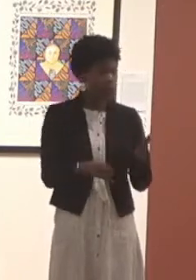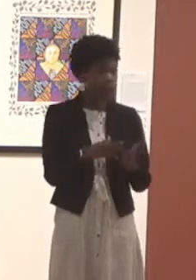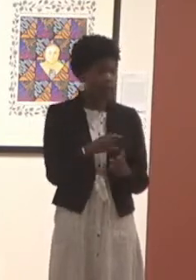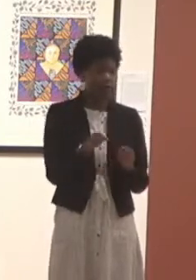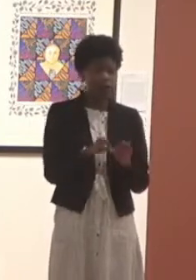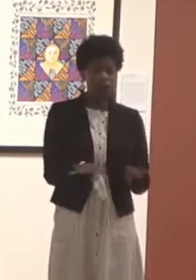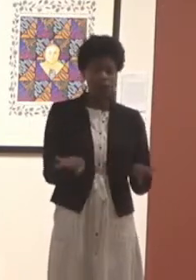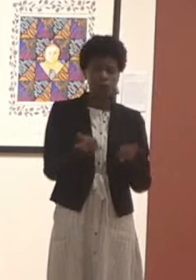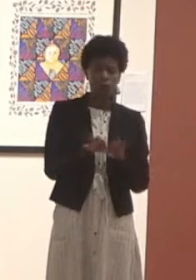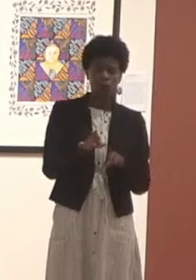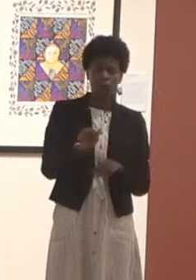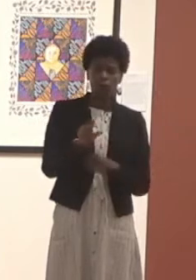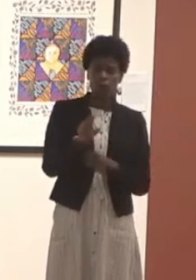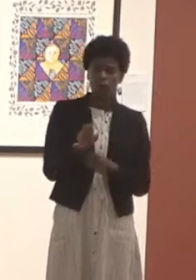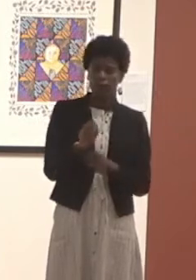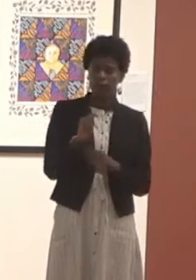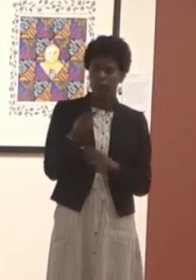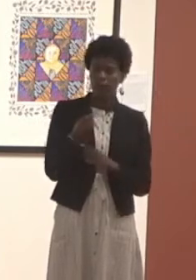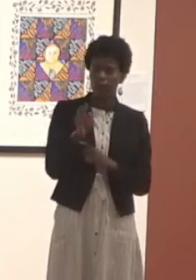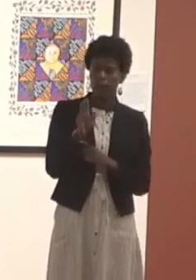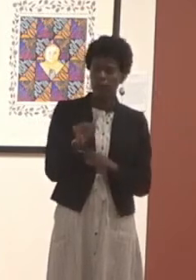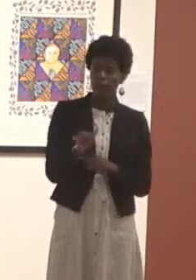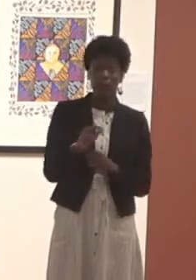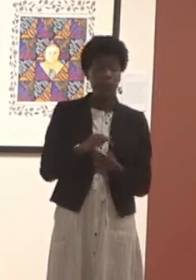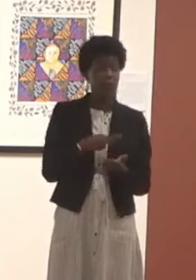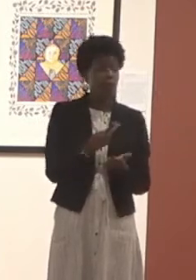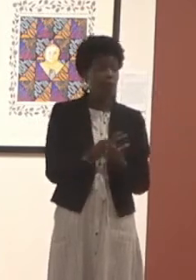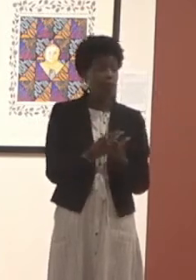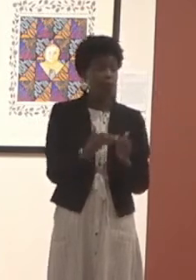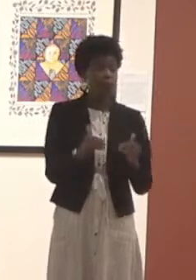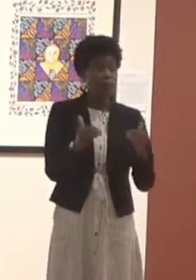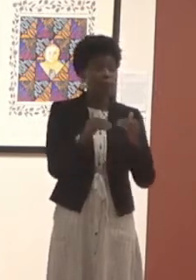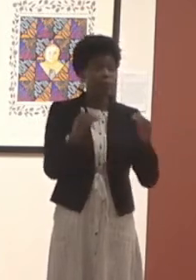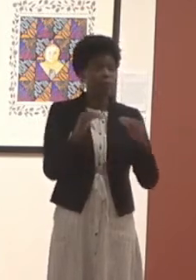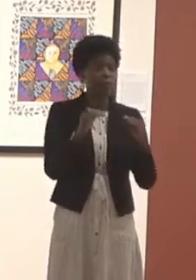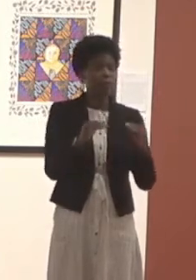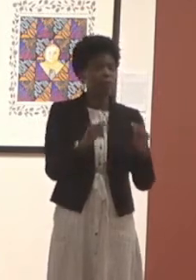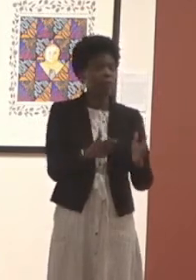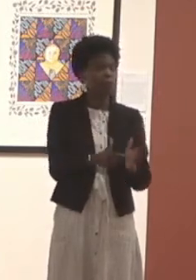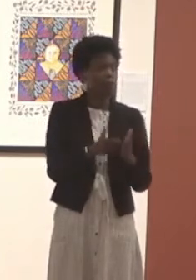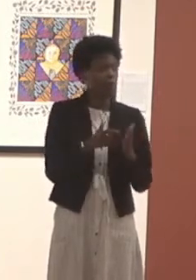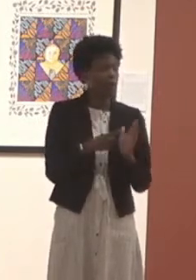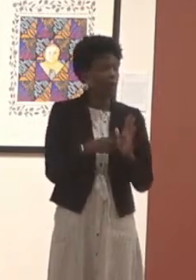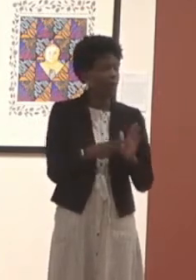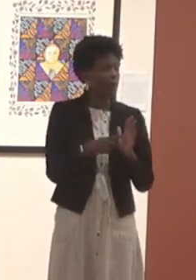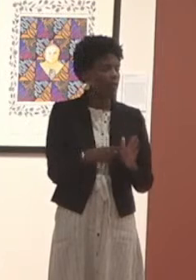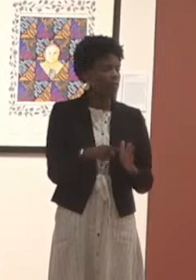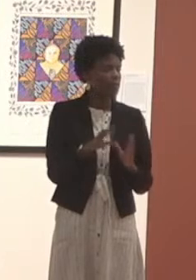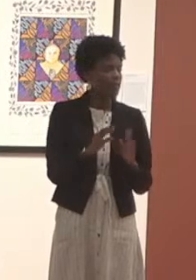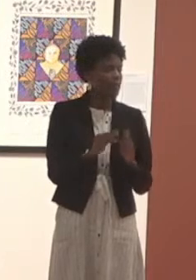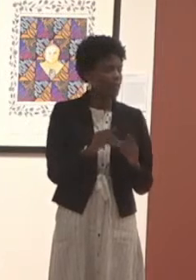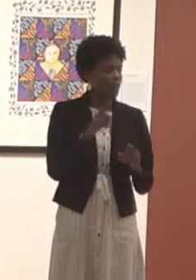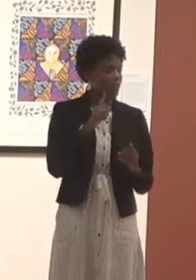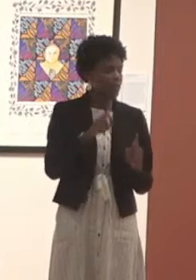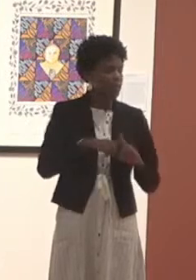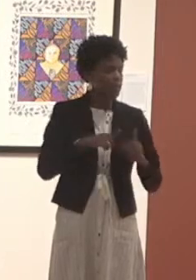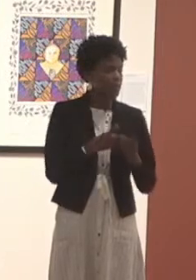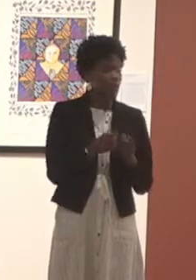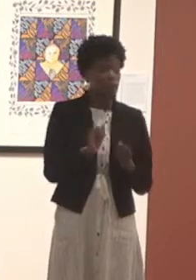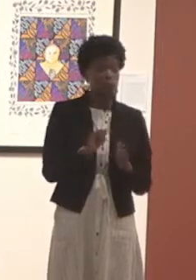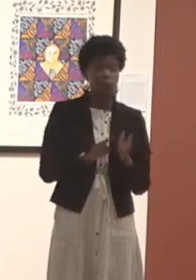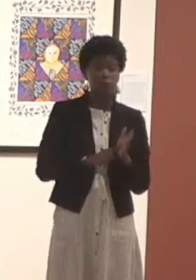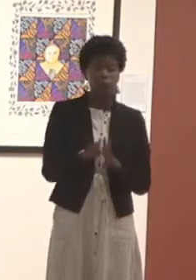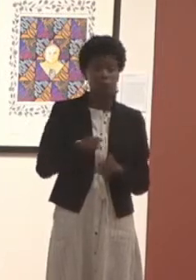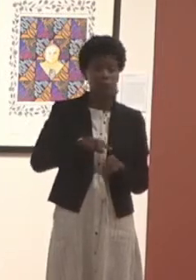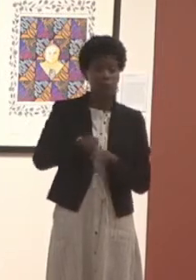history. At the graduate level, she currently teaches the required methods seminar for the department, as well as special topic